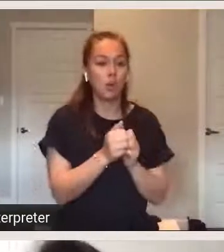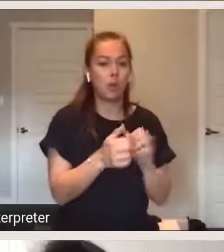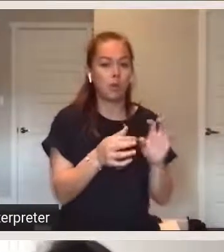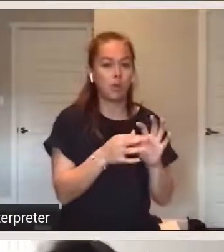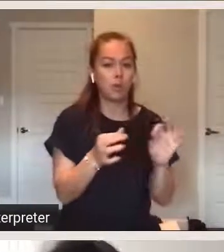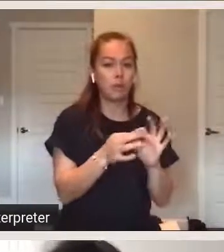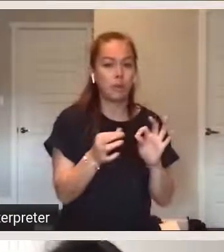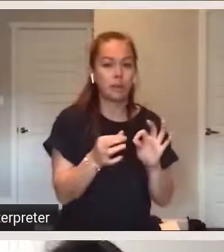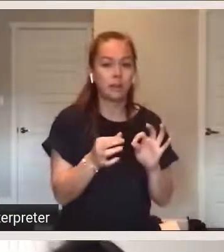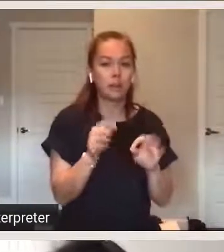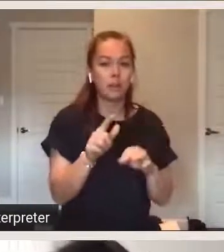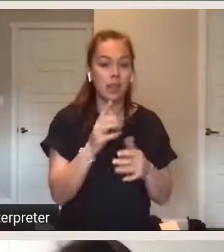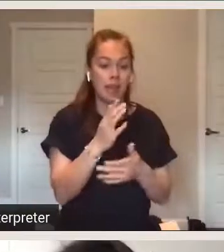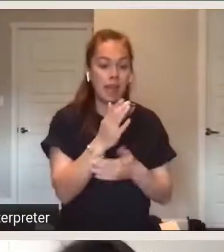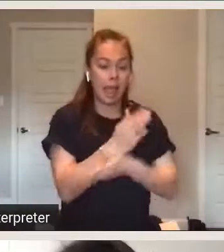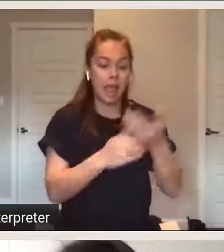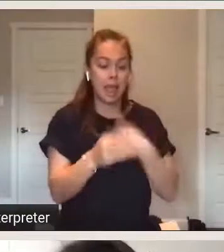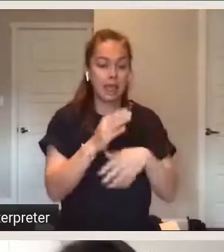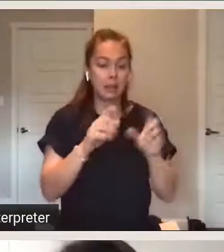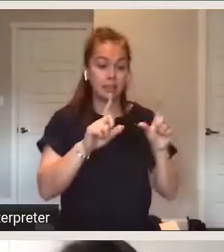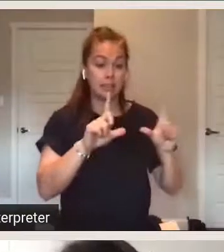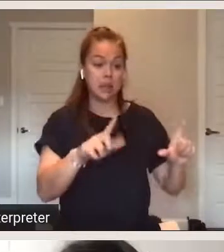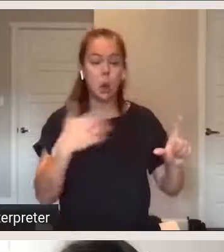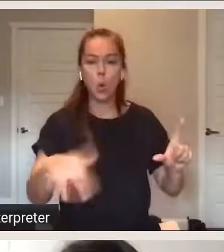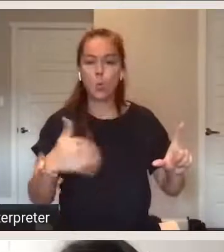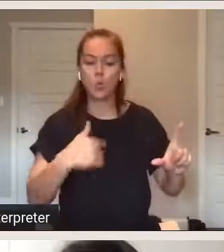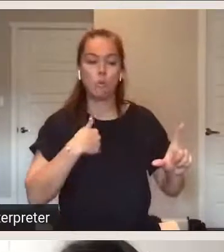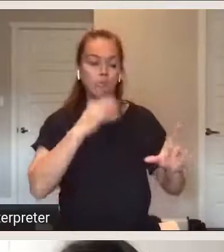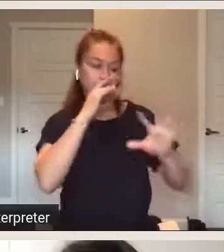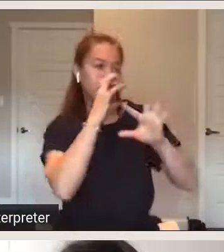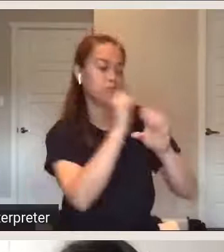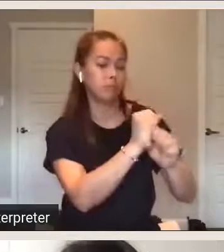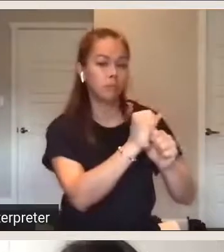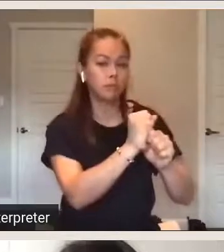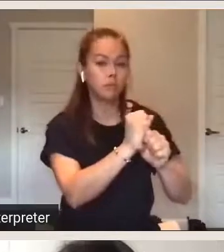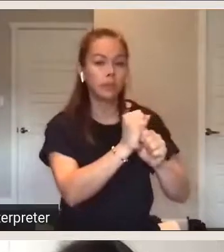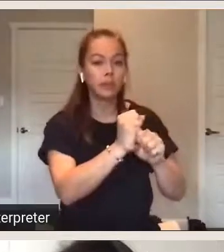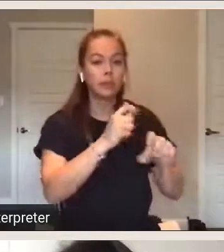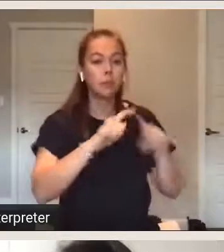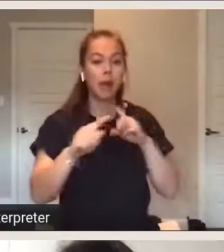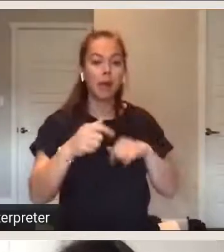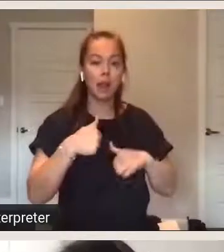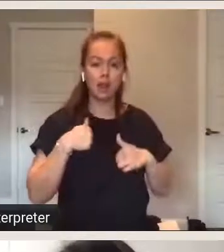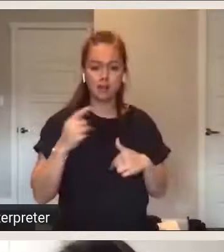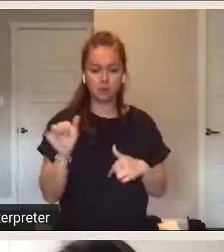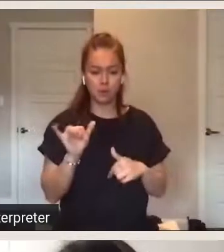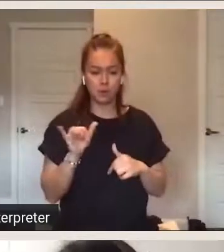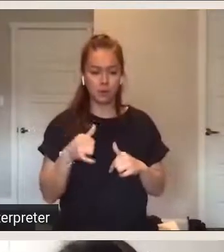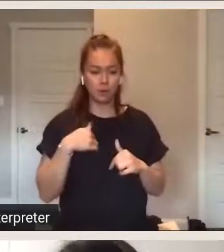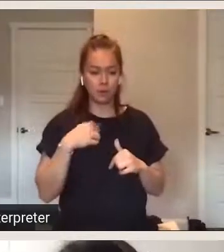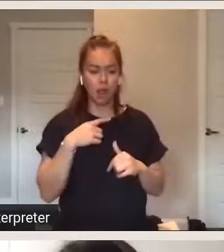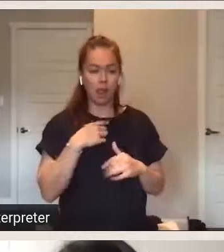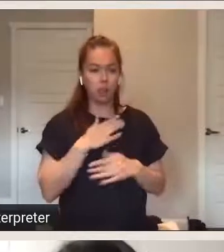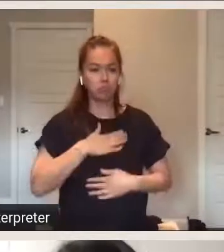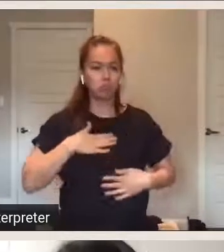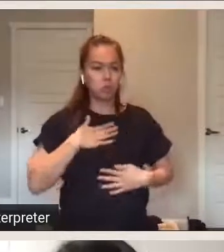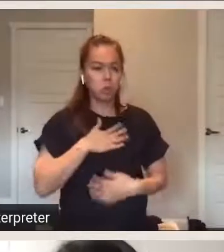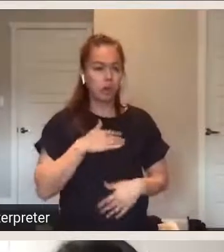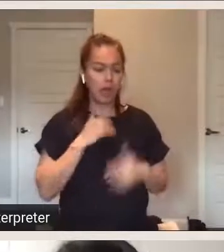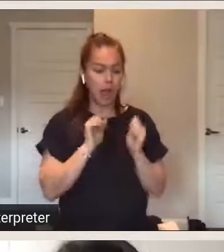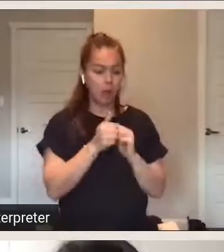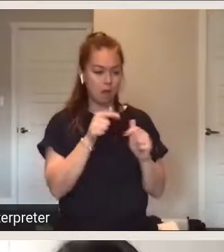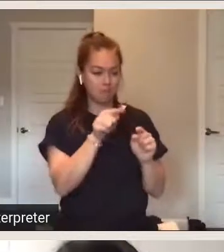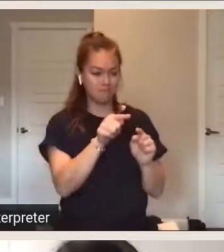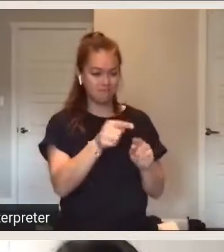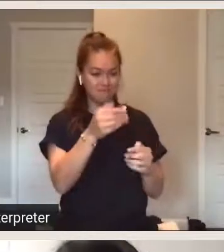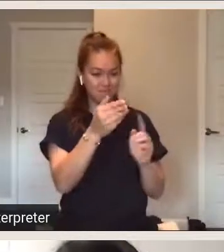I thoroughly enjoyed how creative it is handling the subject of processing loss. And then I think that transitions well